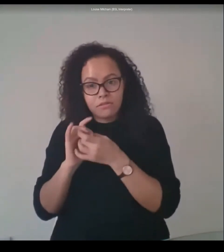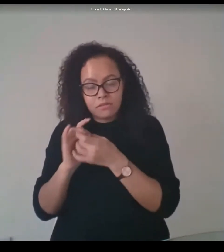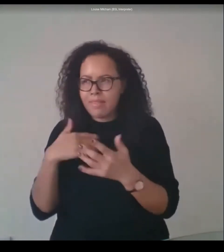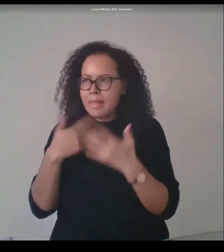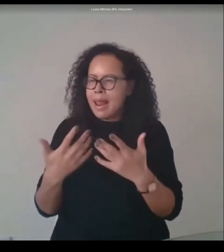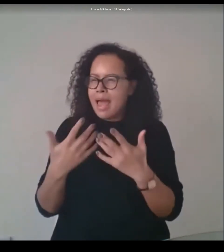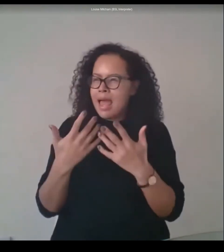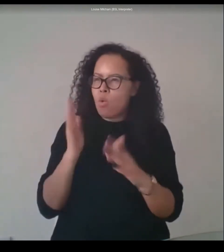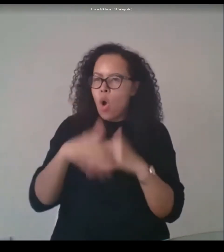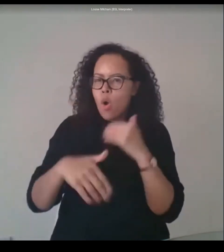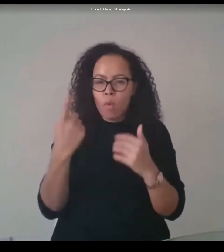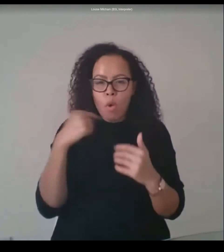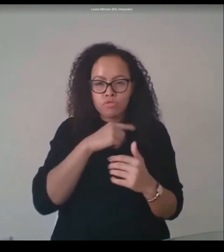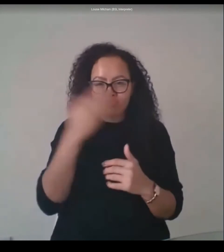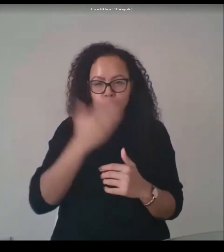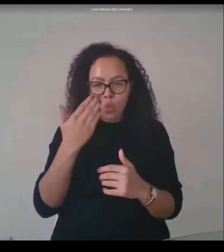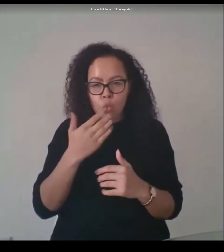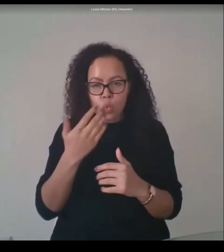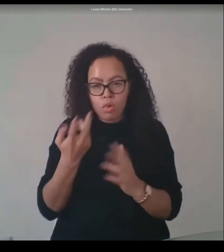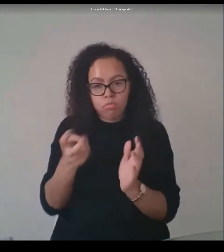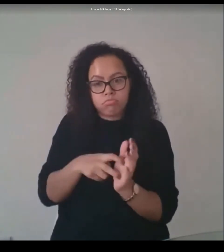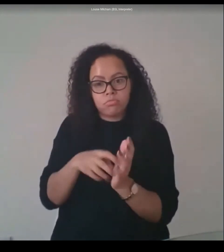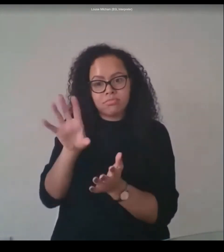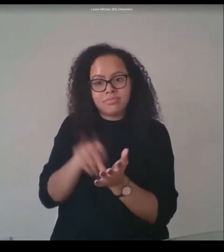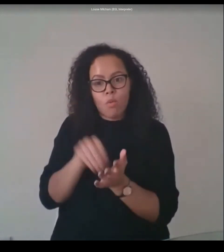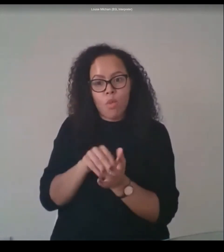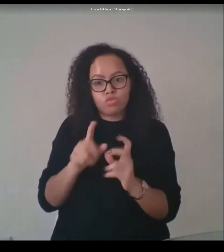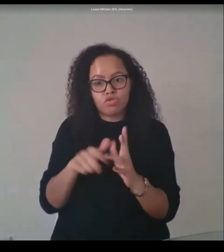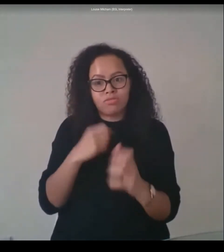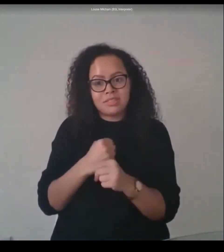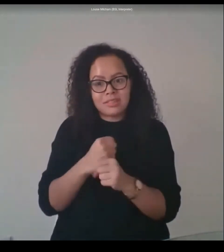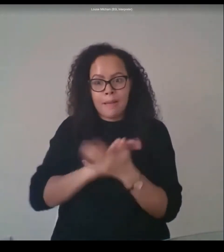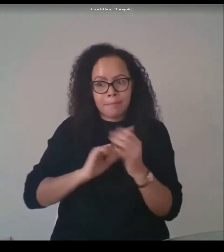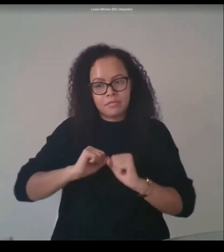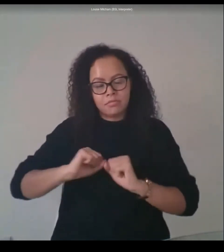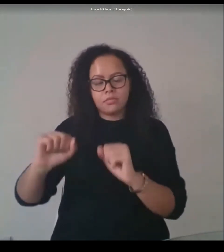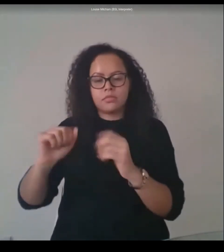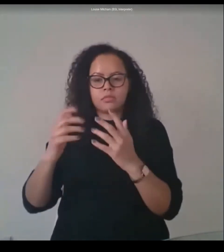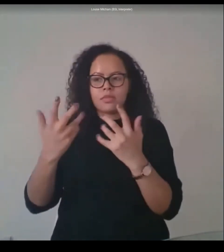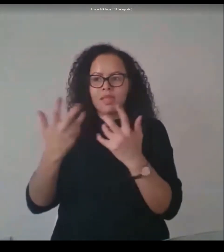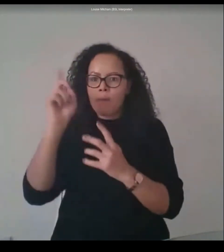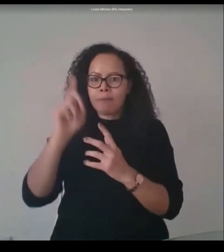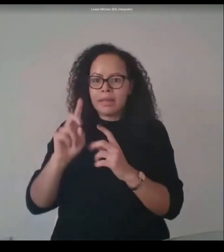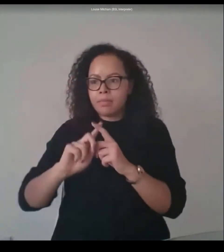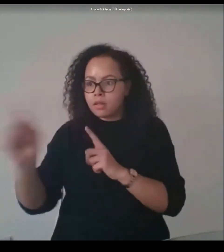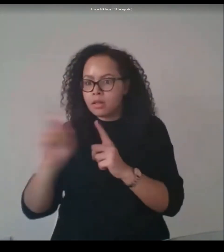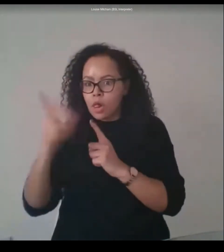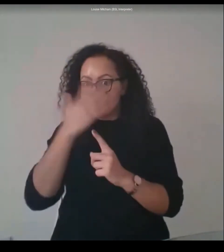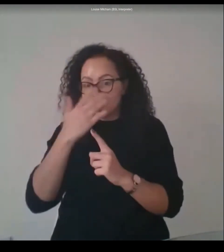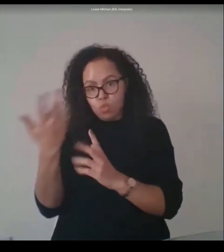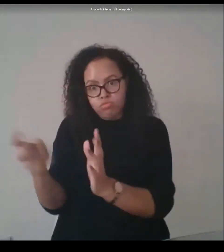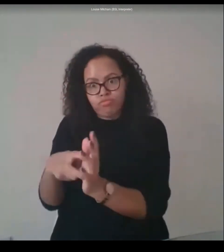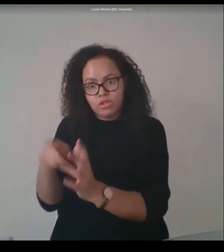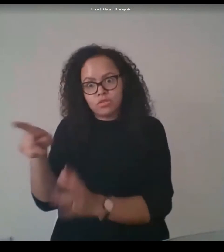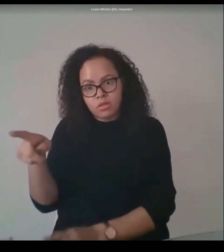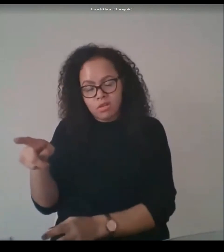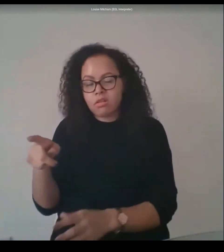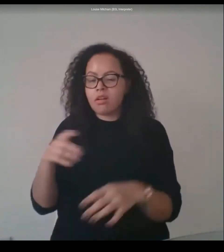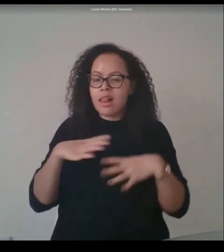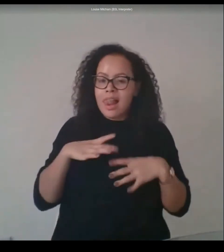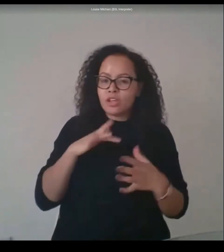schools that are not using Street Tag, so as part of their active travel to school. Leisure centers,